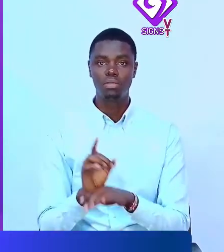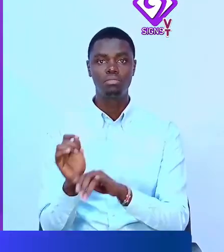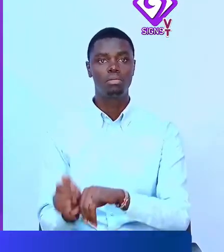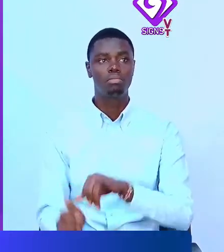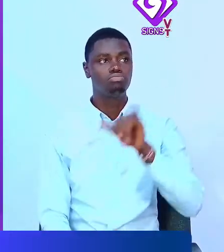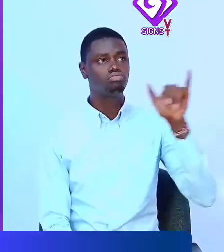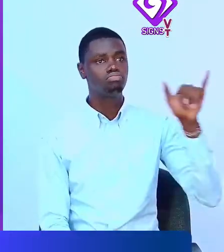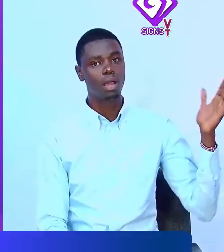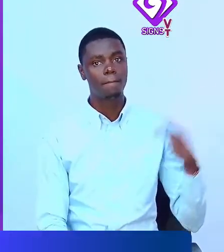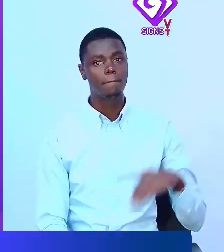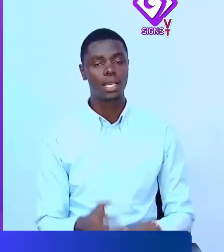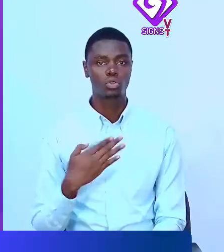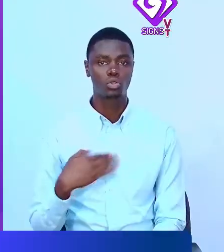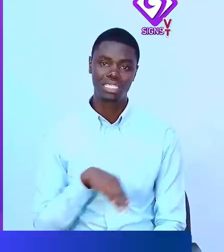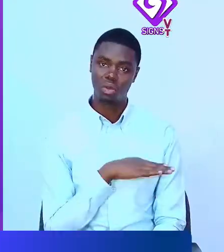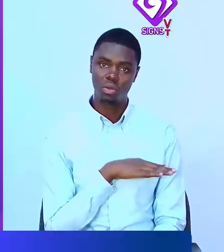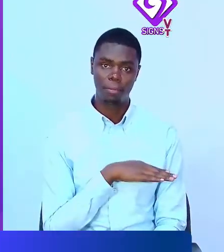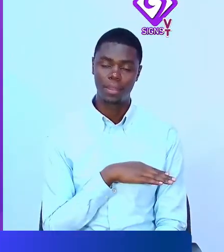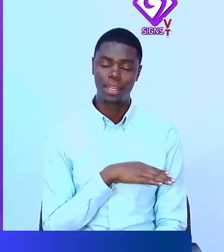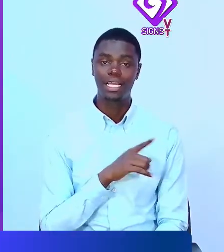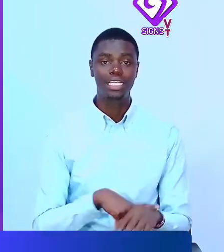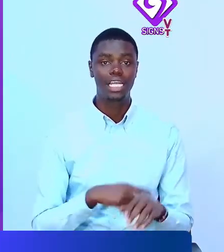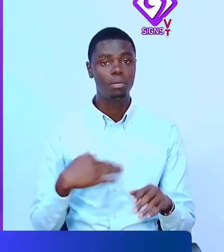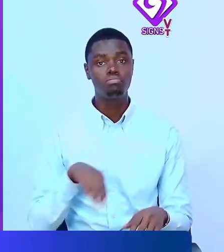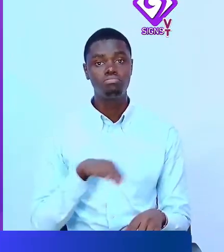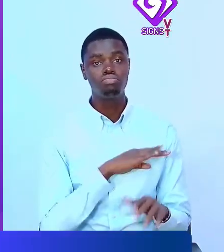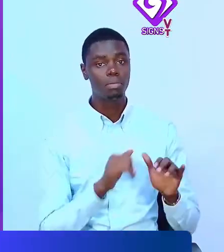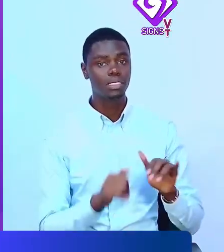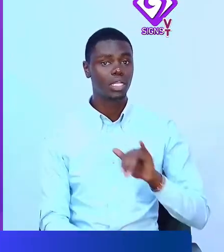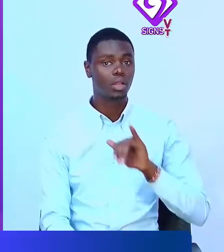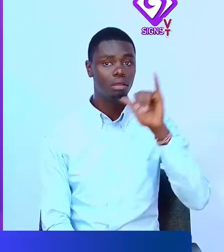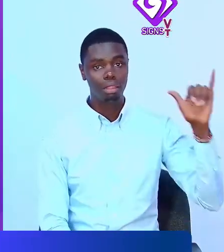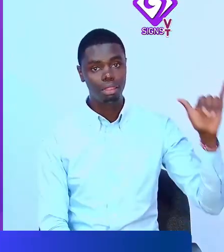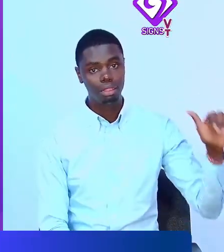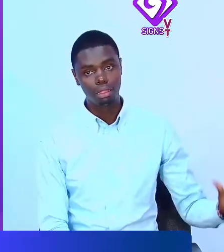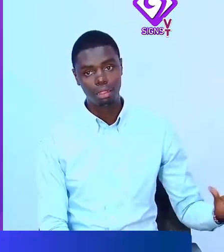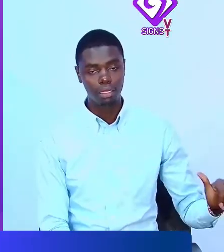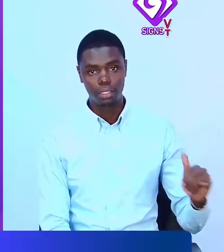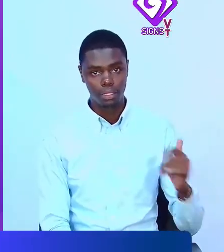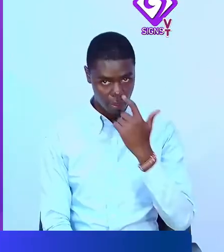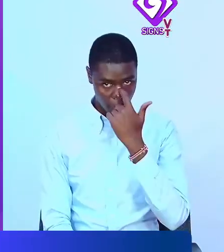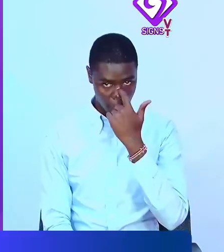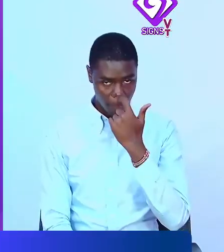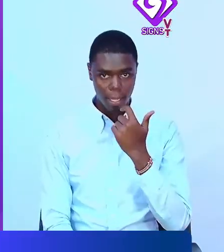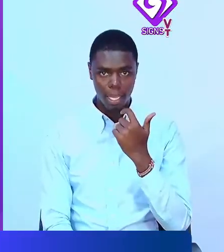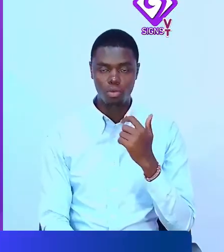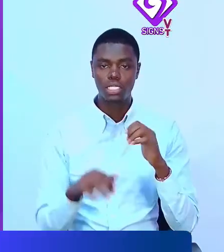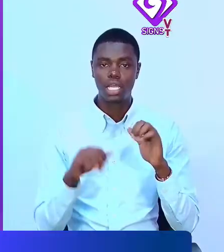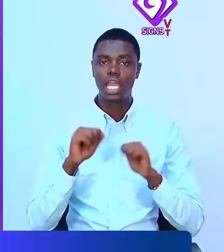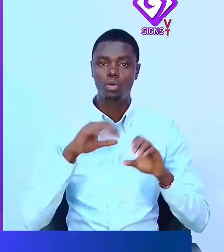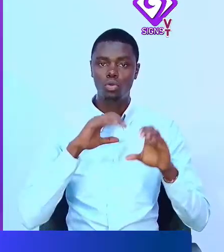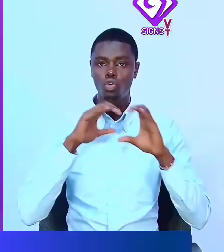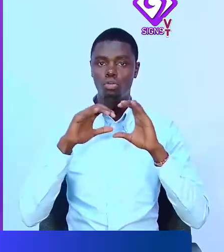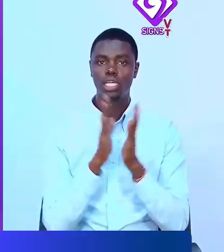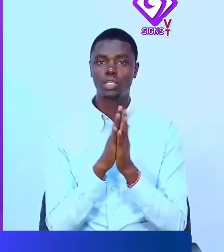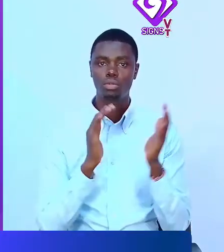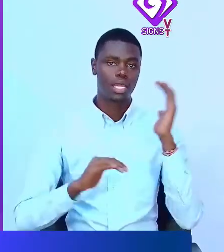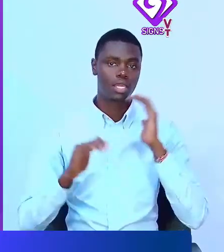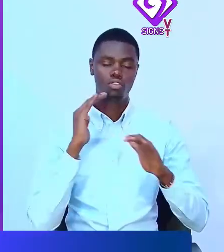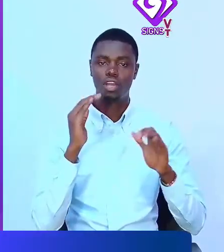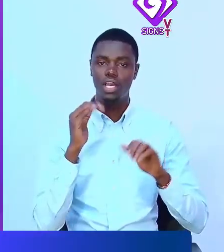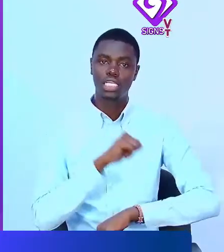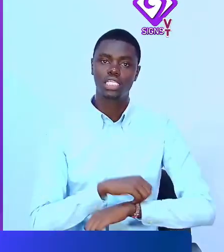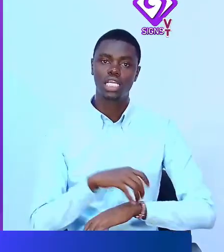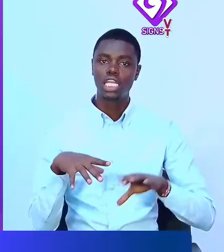to Barcelona. Yeah. When I landed in Barcelona, I was able to communicate with my university. So they had